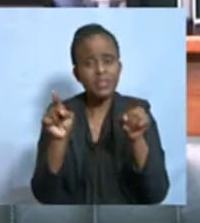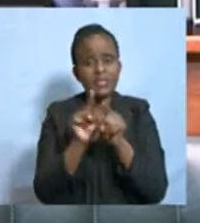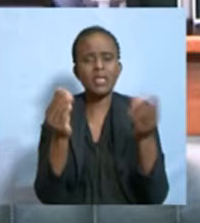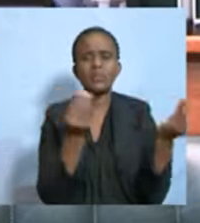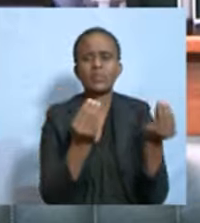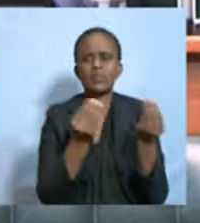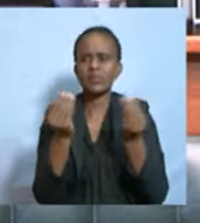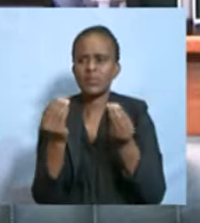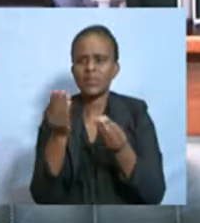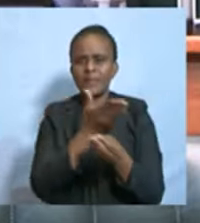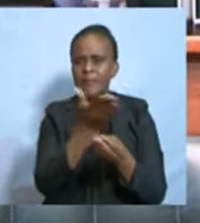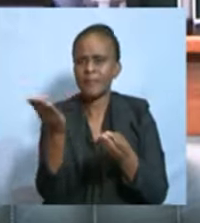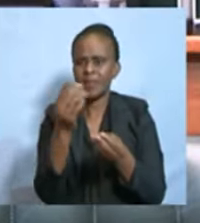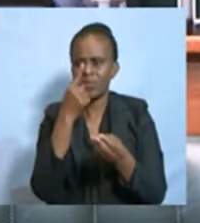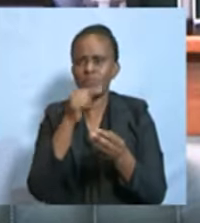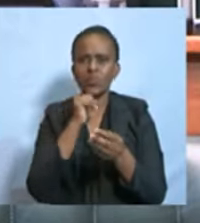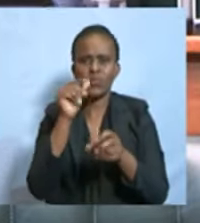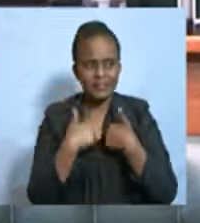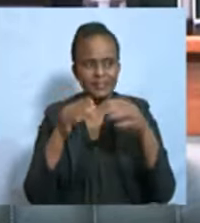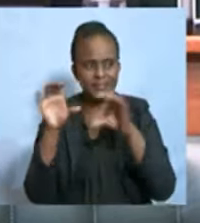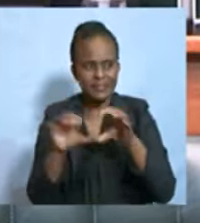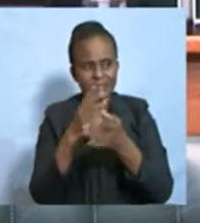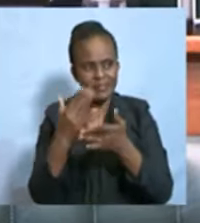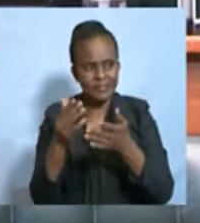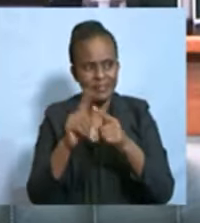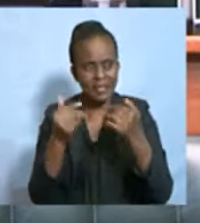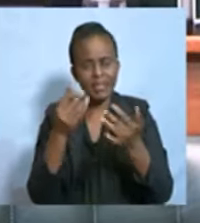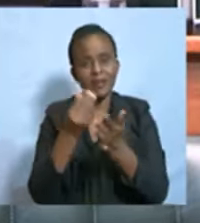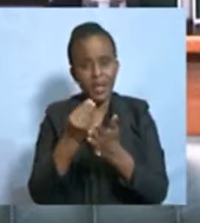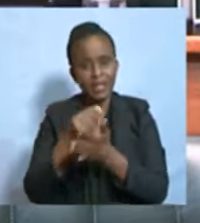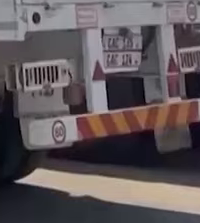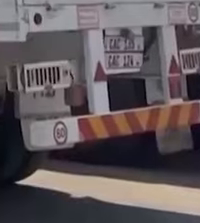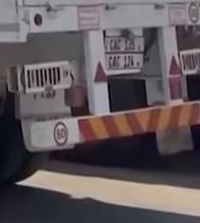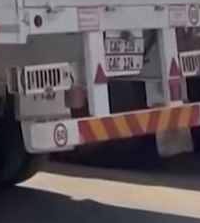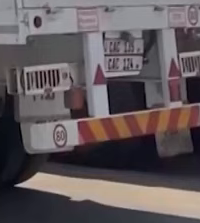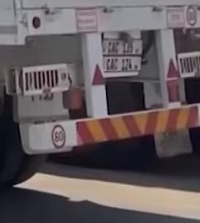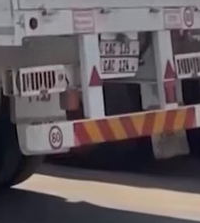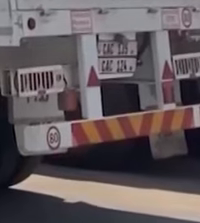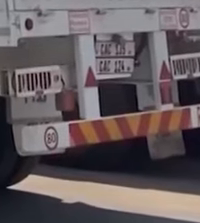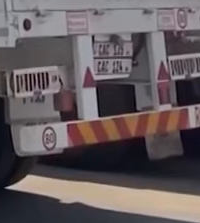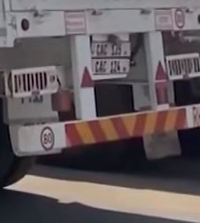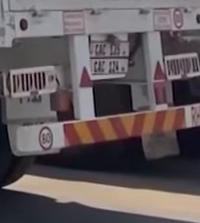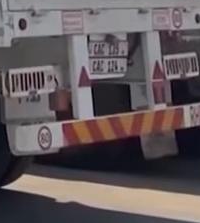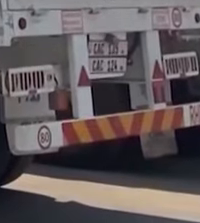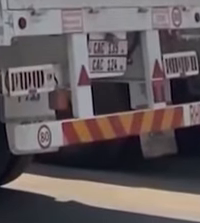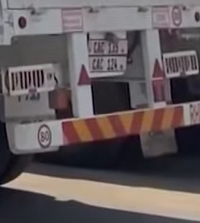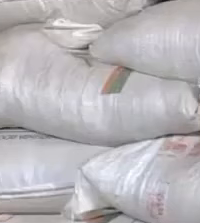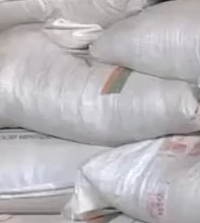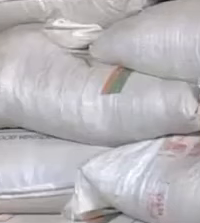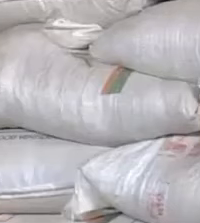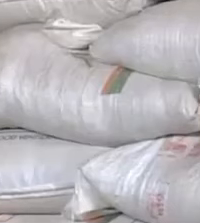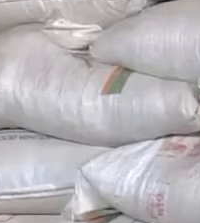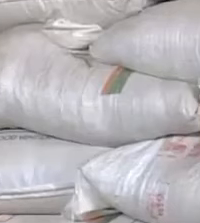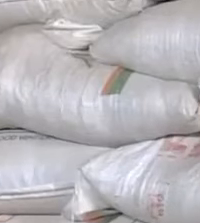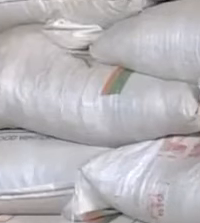hindered by those that have not done well. But the money is there. Mrs. Nalumango also gave an update on the